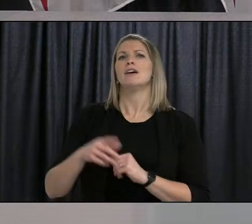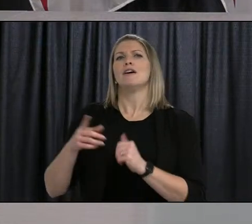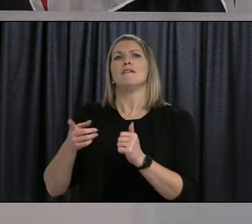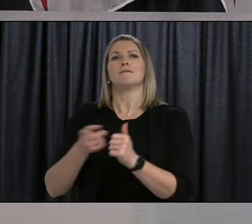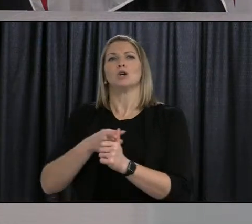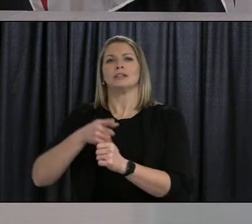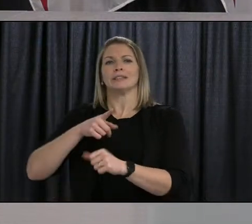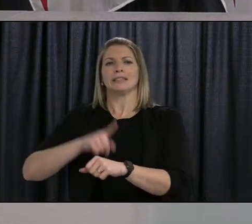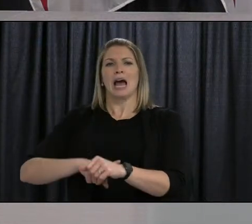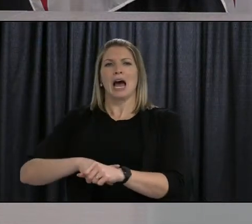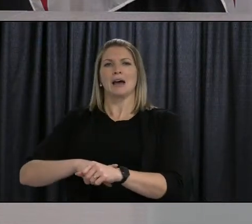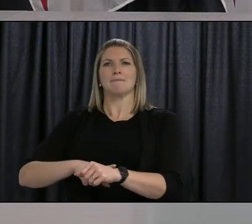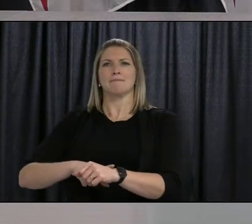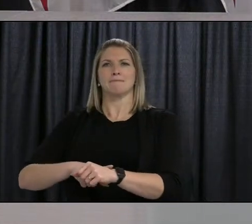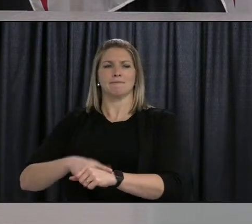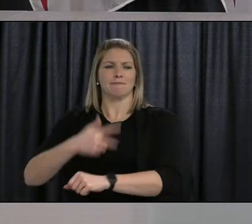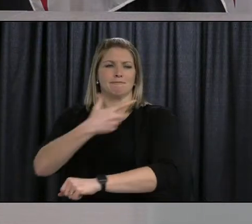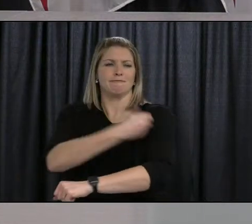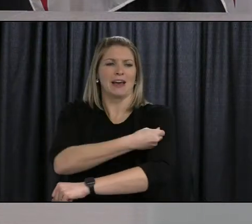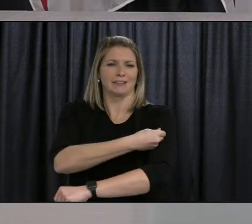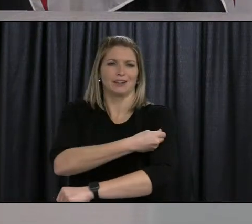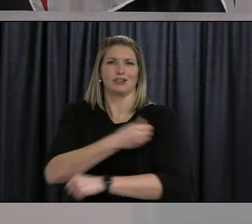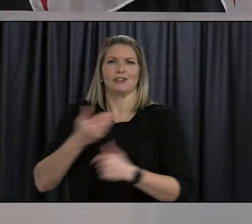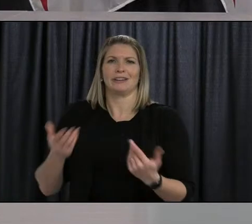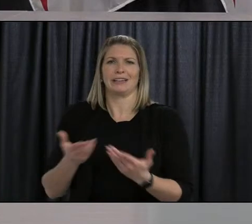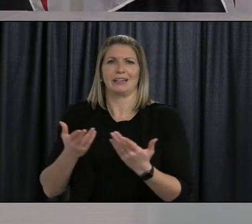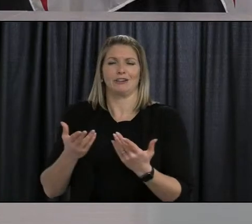is given here. I'm just wondering why that decision was made.